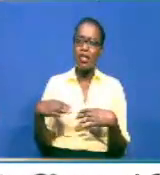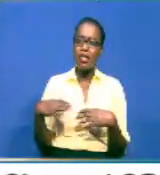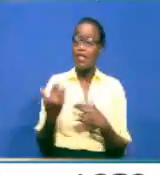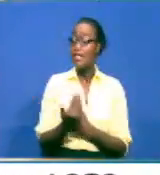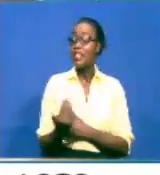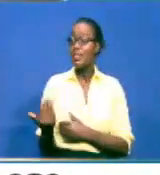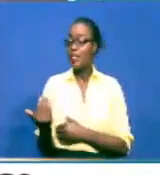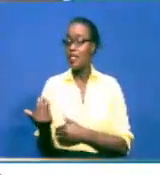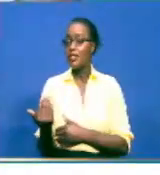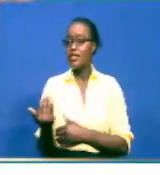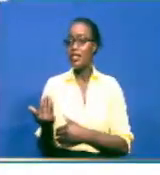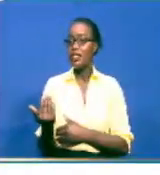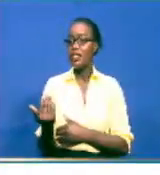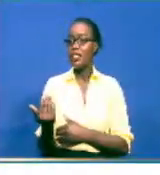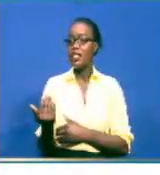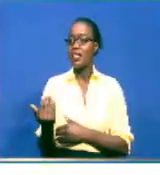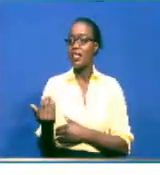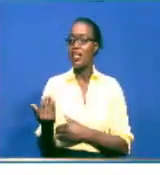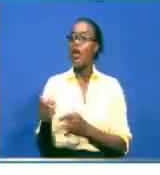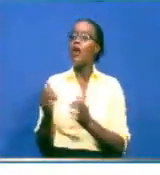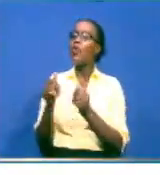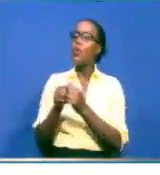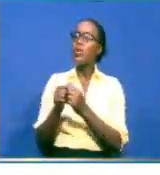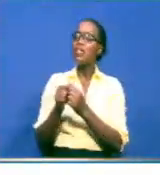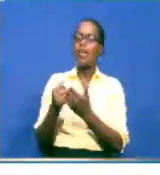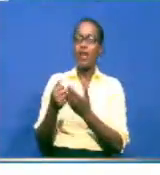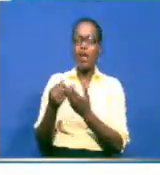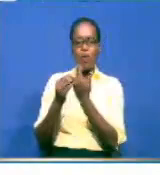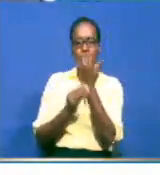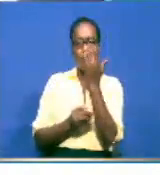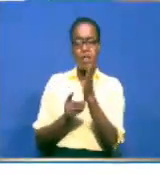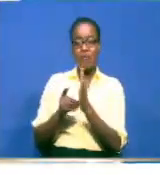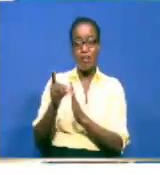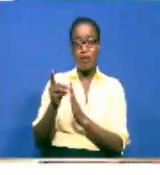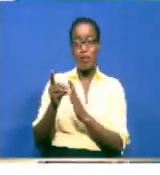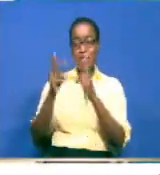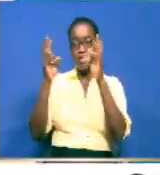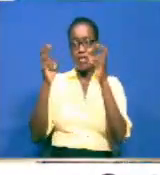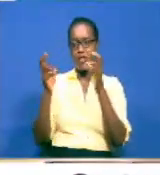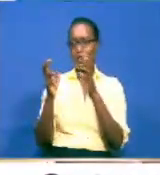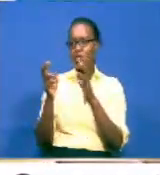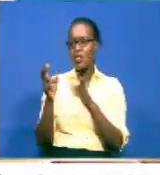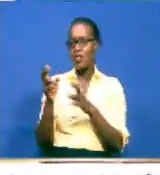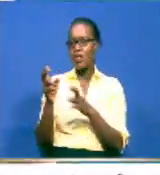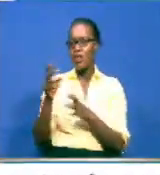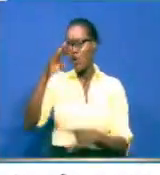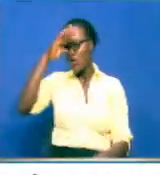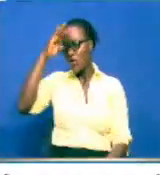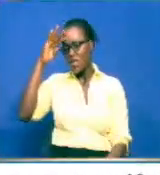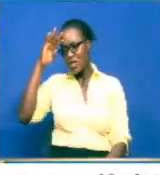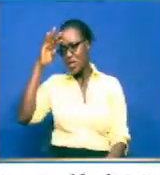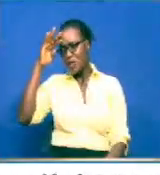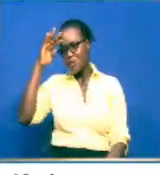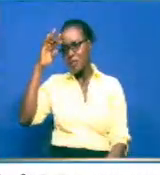children with neurodevelopment issues. Mm-hmm. There are children with autism, yes.